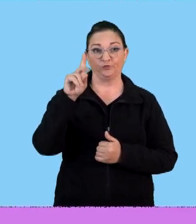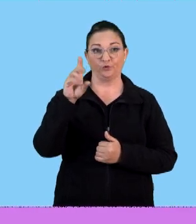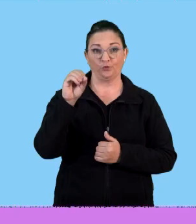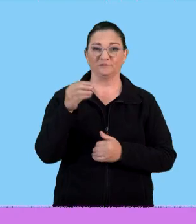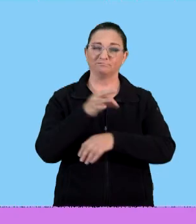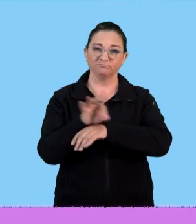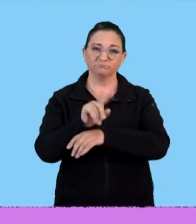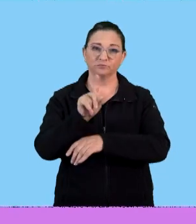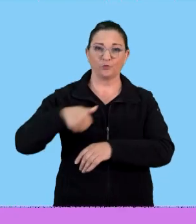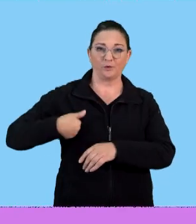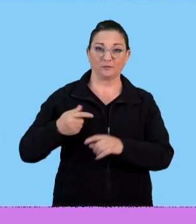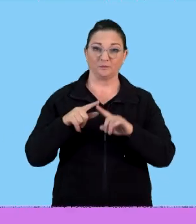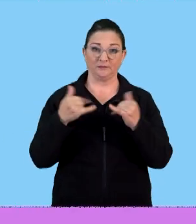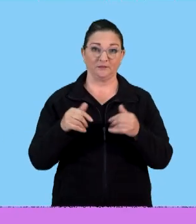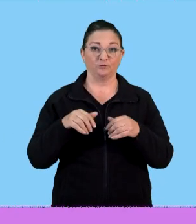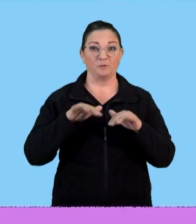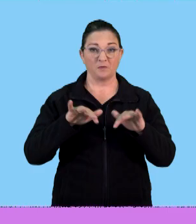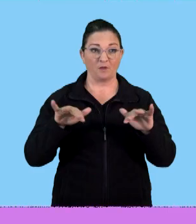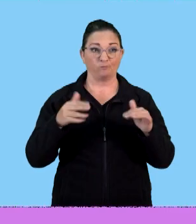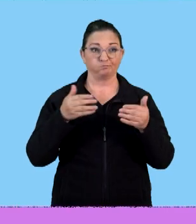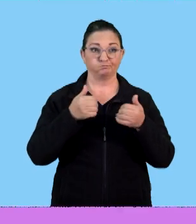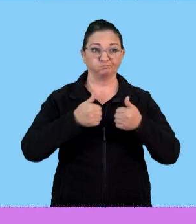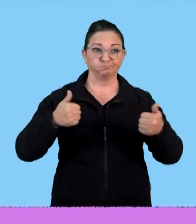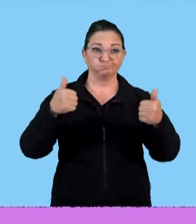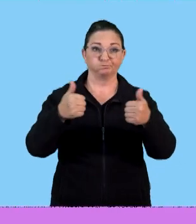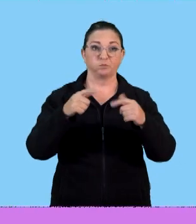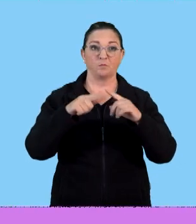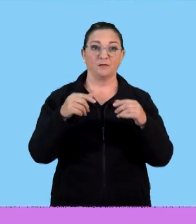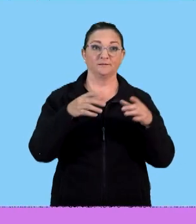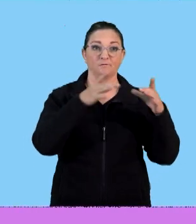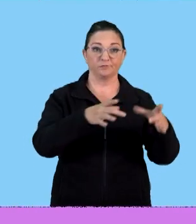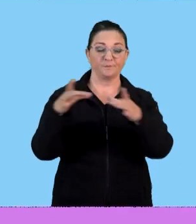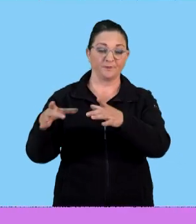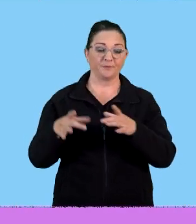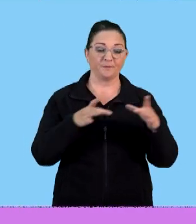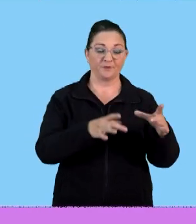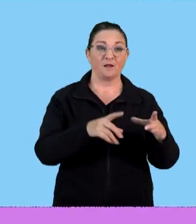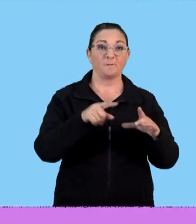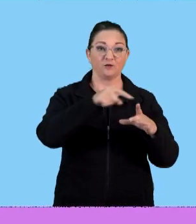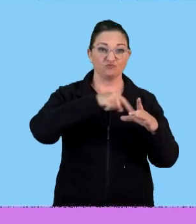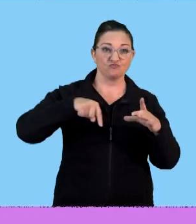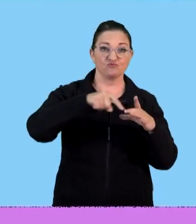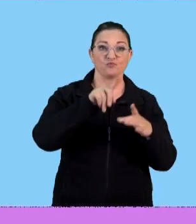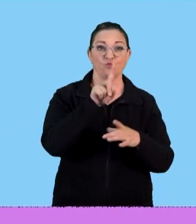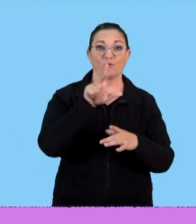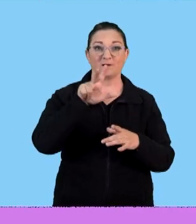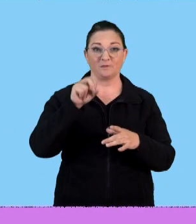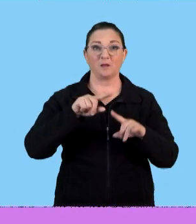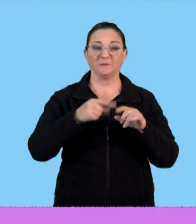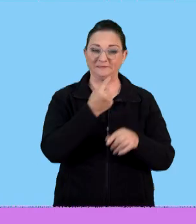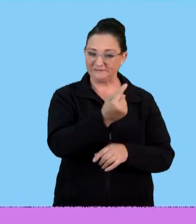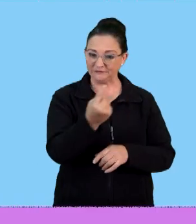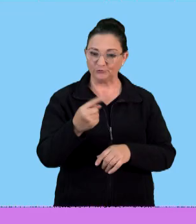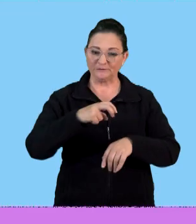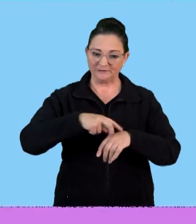a diameter of 180 centimeters, right? So our diameter, 180 centimeters. Each guest needs